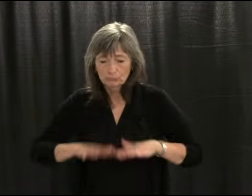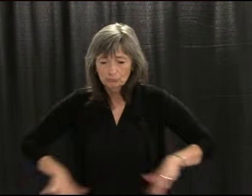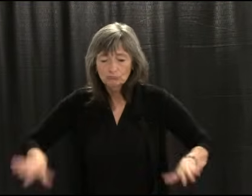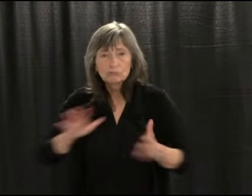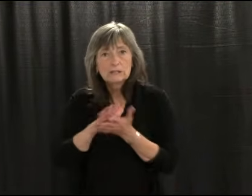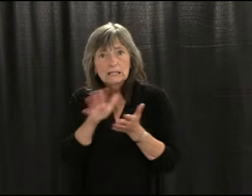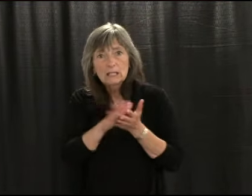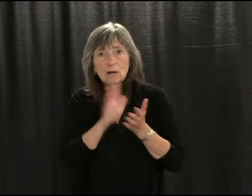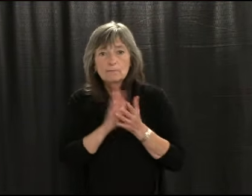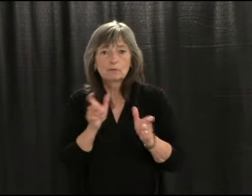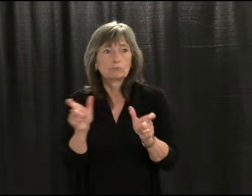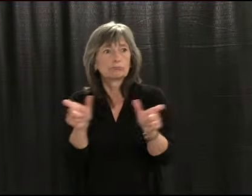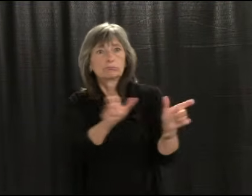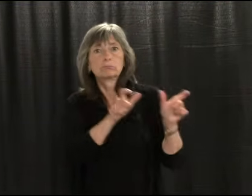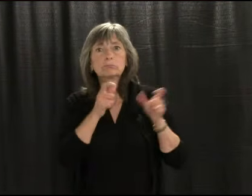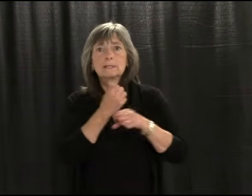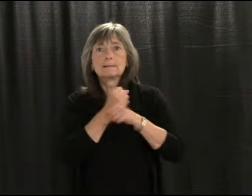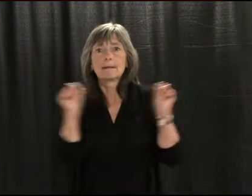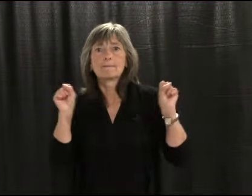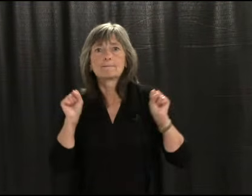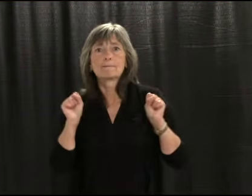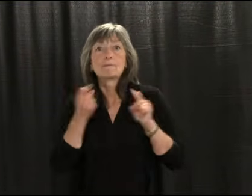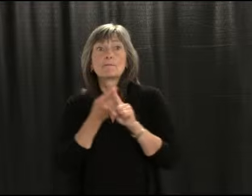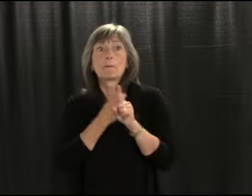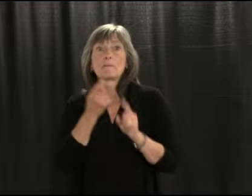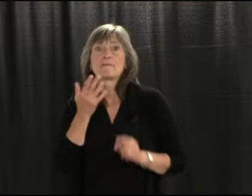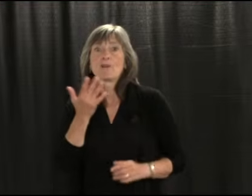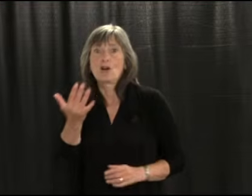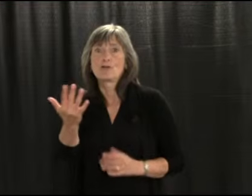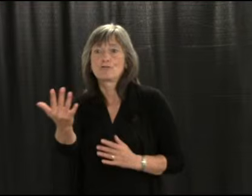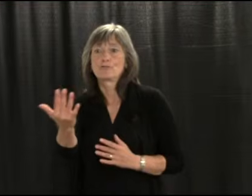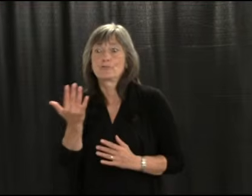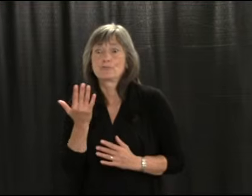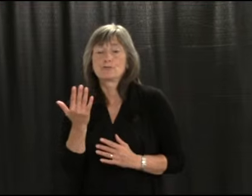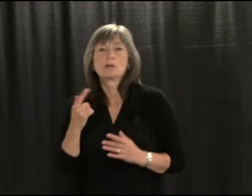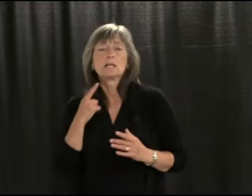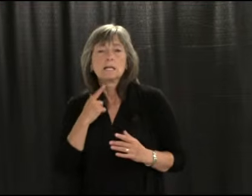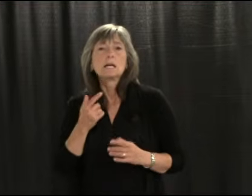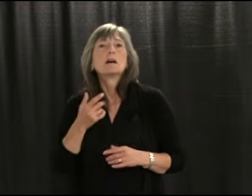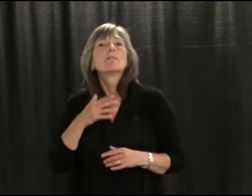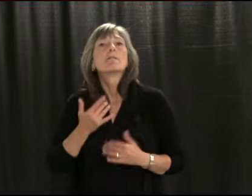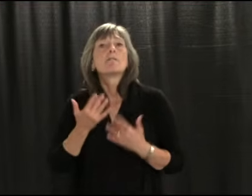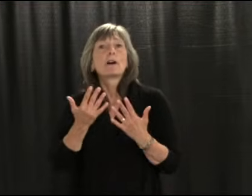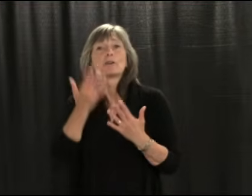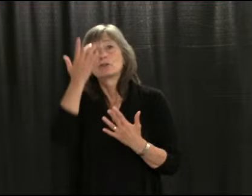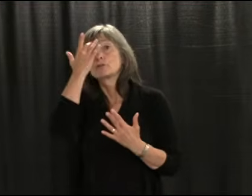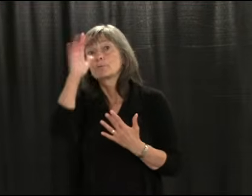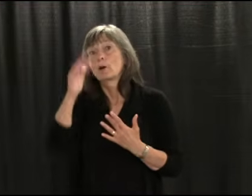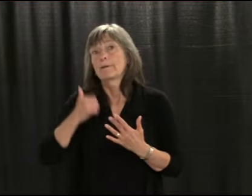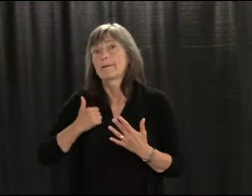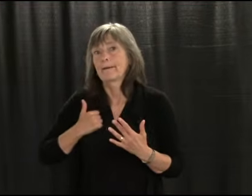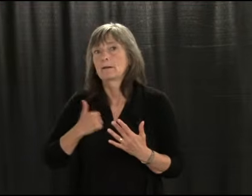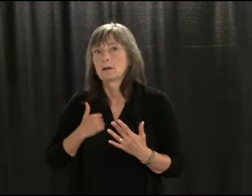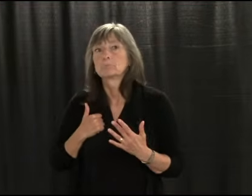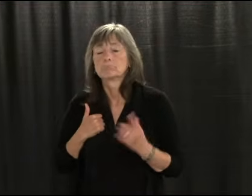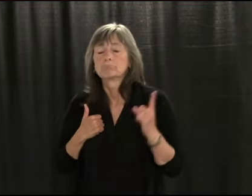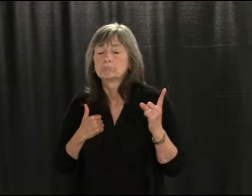who's wondering how to keep their property safe to definitely take the time to go on to Fire Smart Canada and have a look. And as the Premier